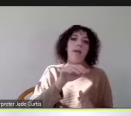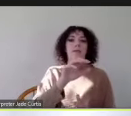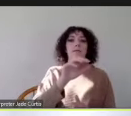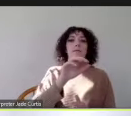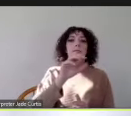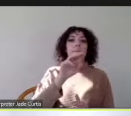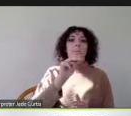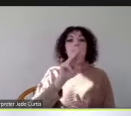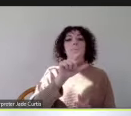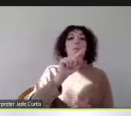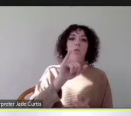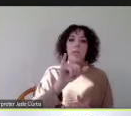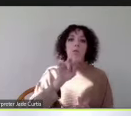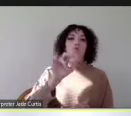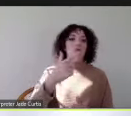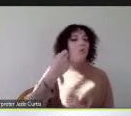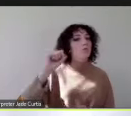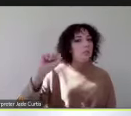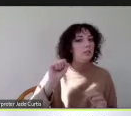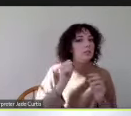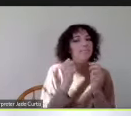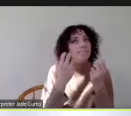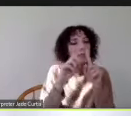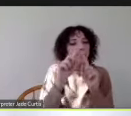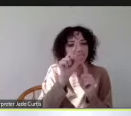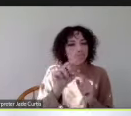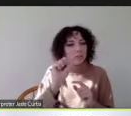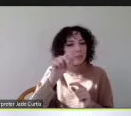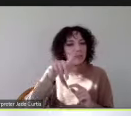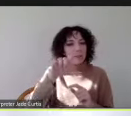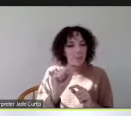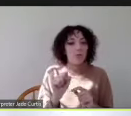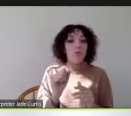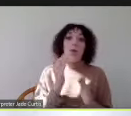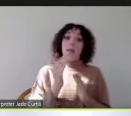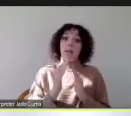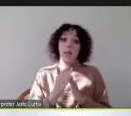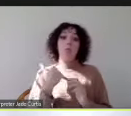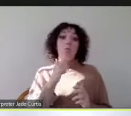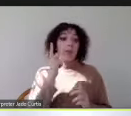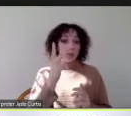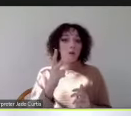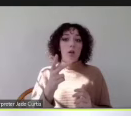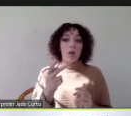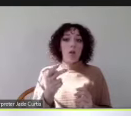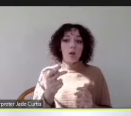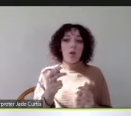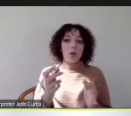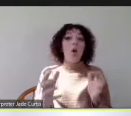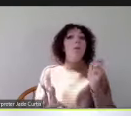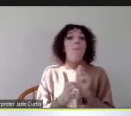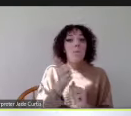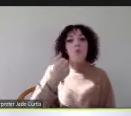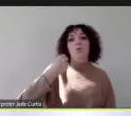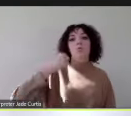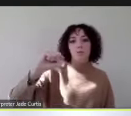soil samples. At the end of the harvest, we saw that carrots harbored E. coli, majority of which were resistant to